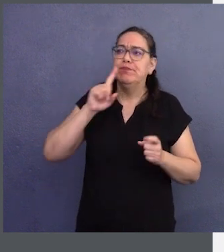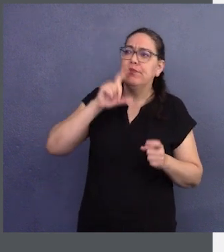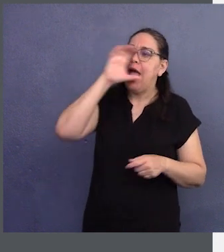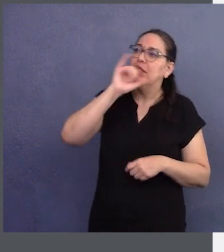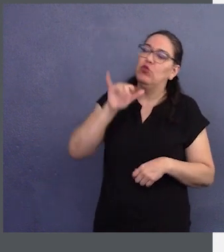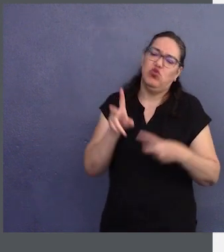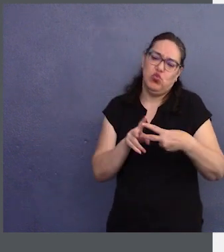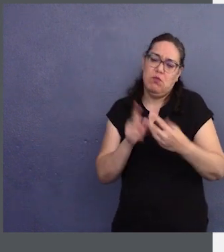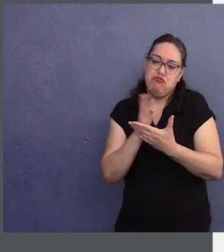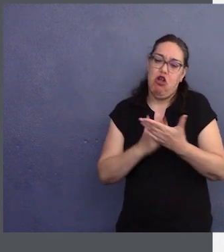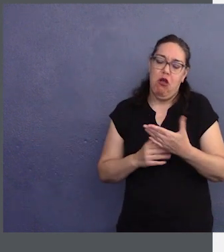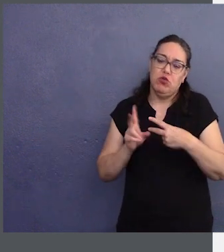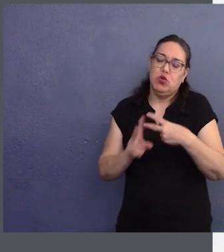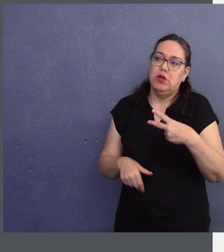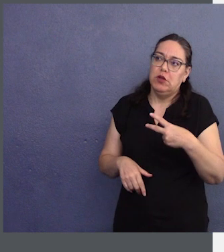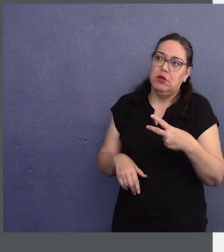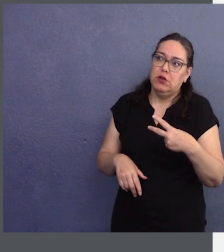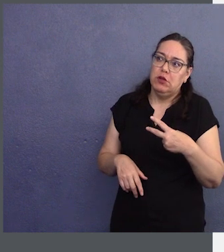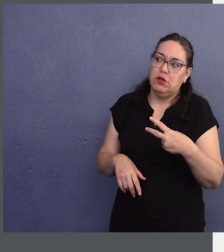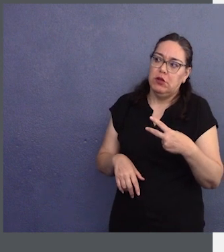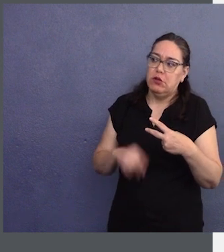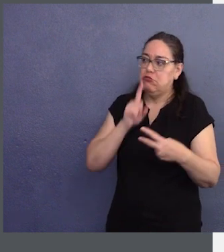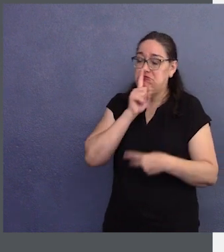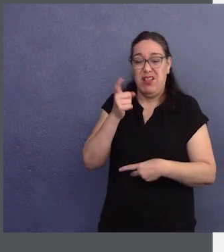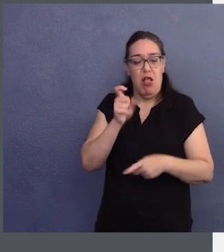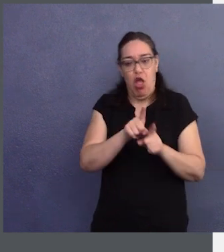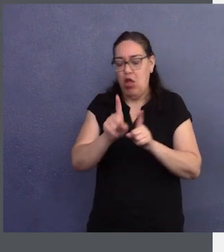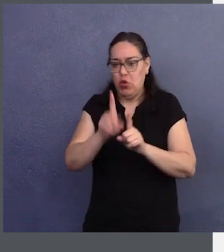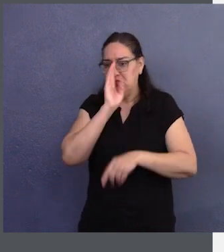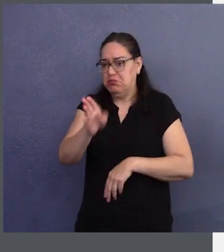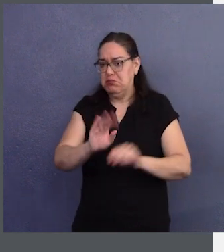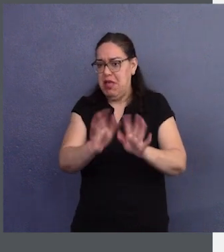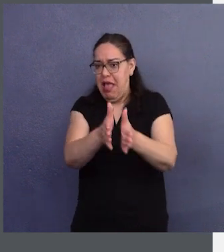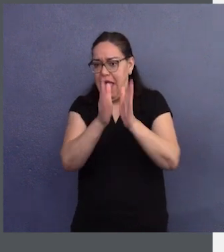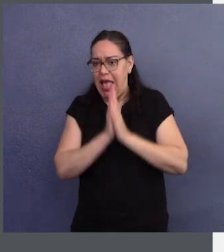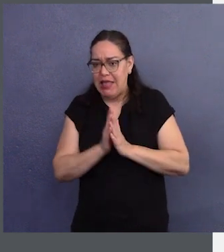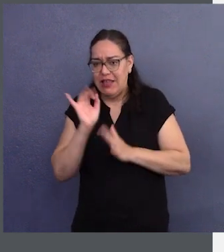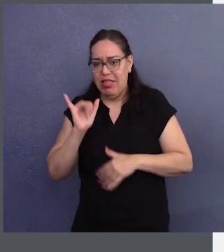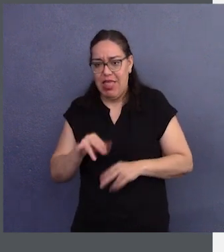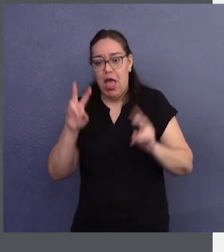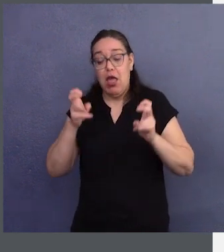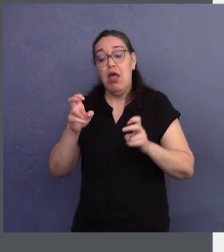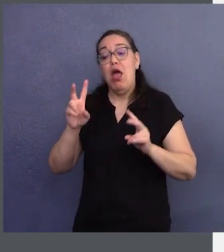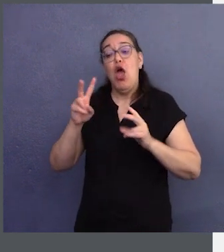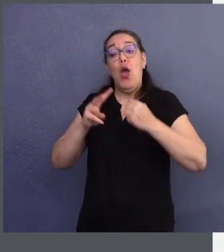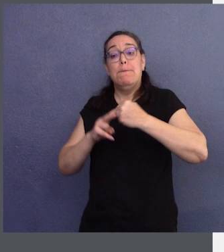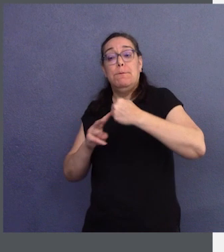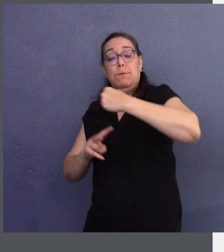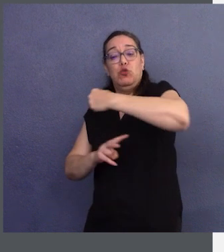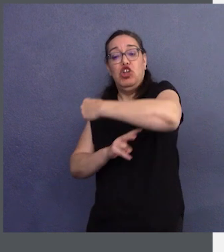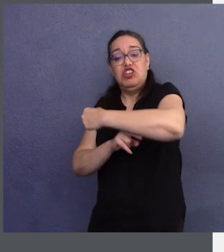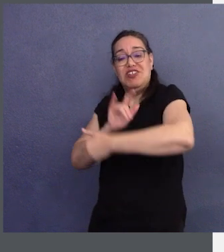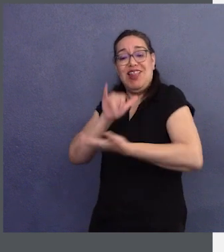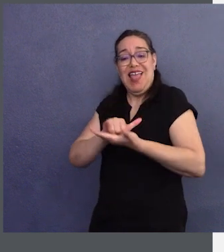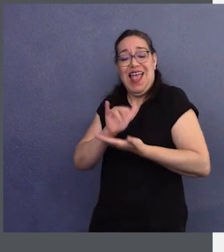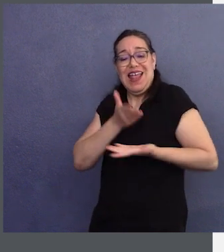twofold. It was actually explicitly also asking if the Bridges That Carried Us Over project is eligible to apply for